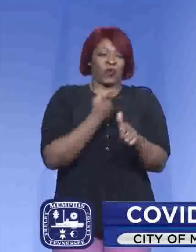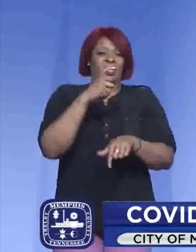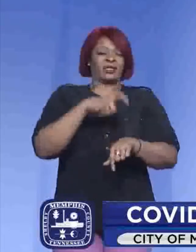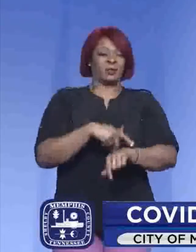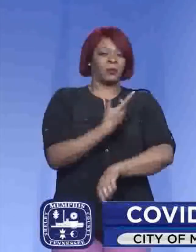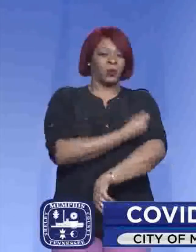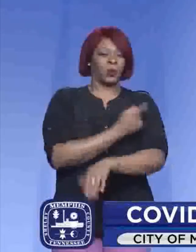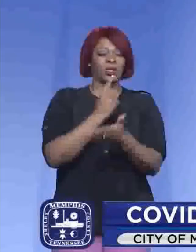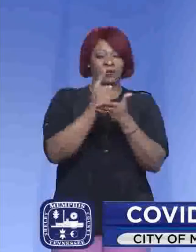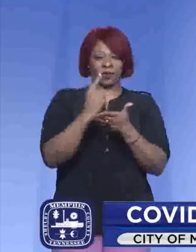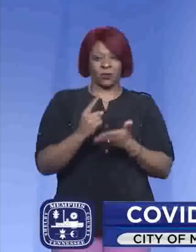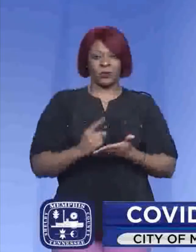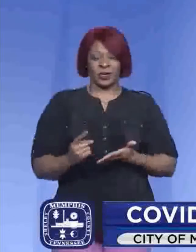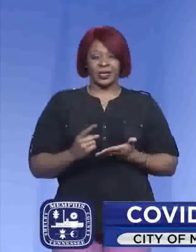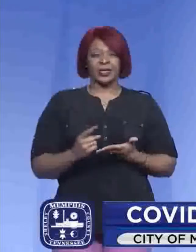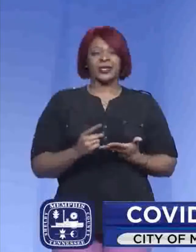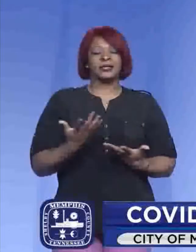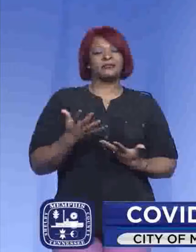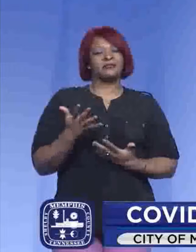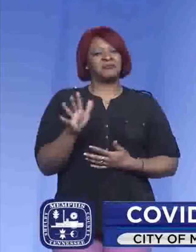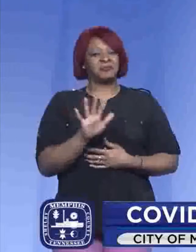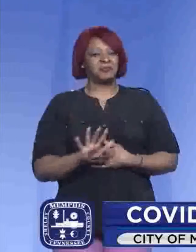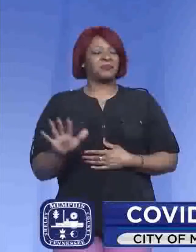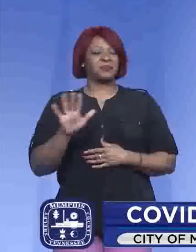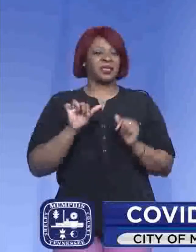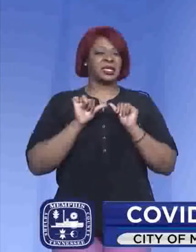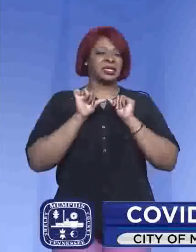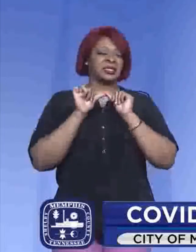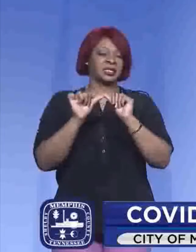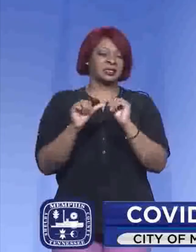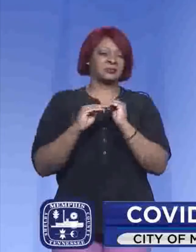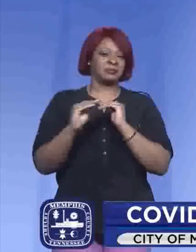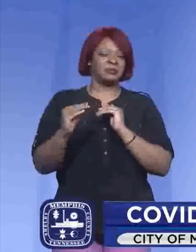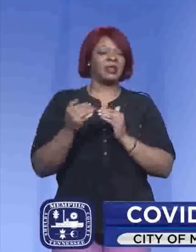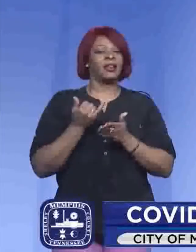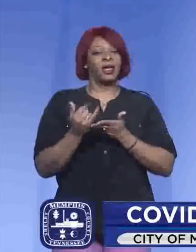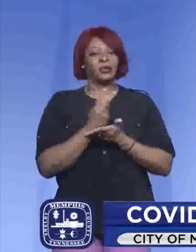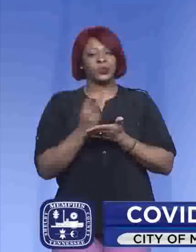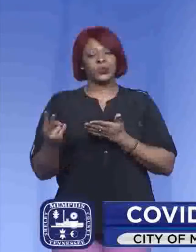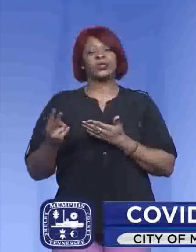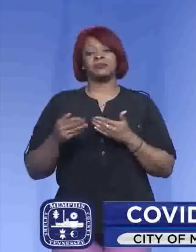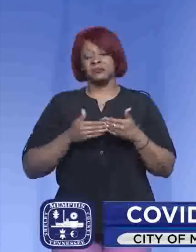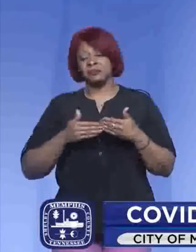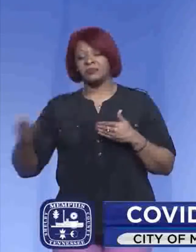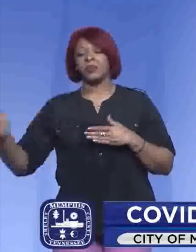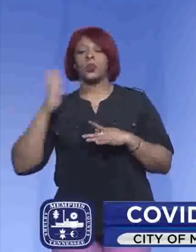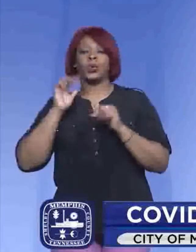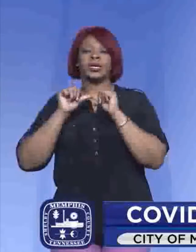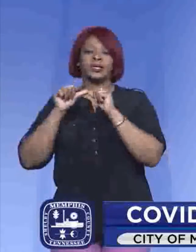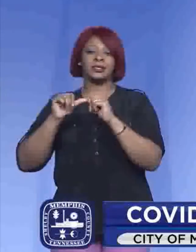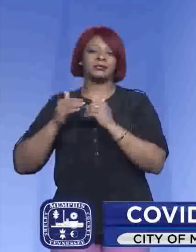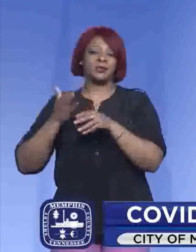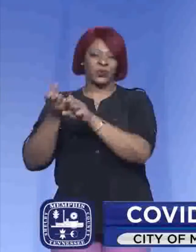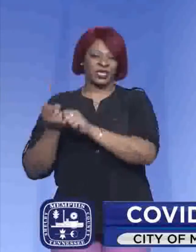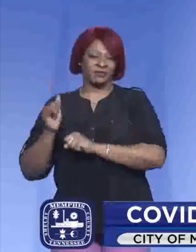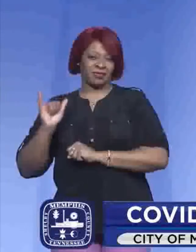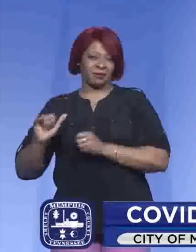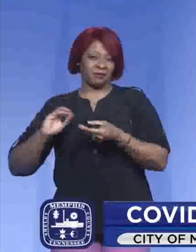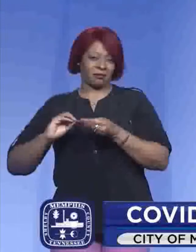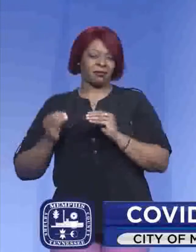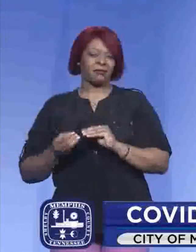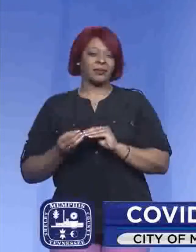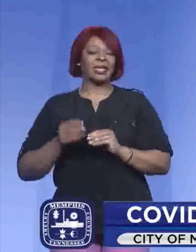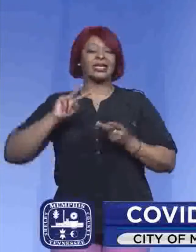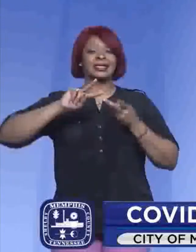each and every week. That's been relatively consistent for the last 2 weeks and will be for next week as well. We get about the same number